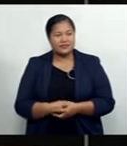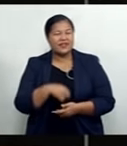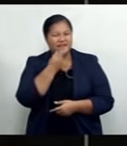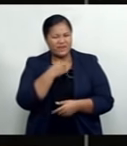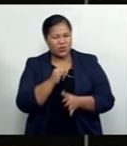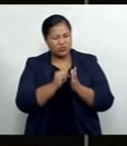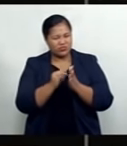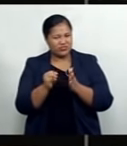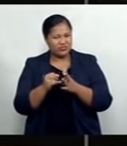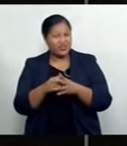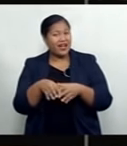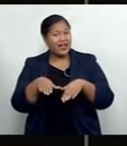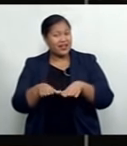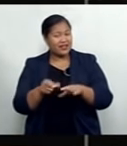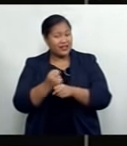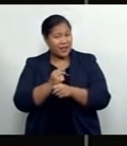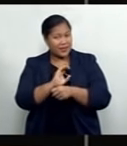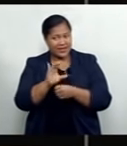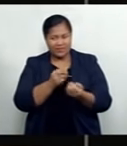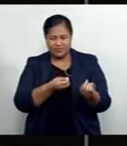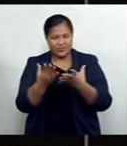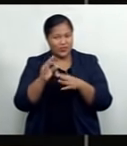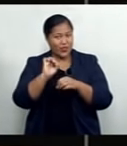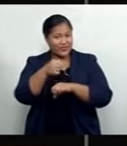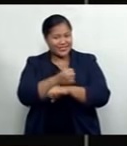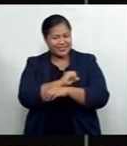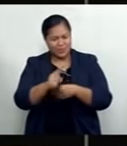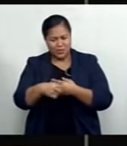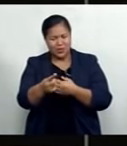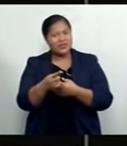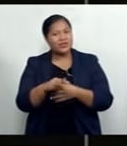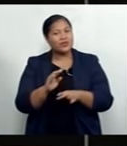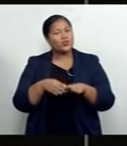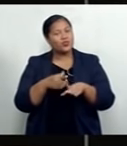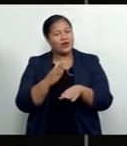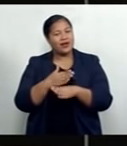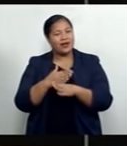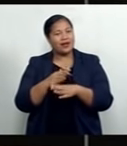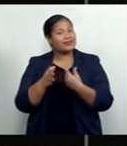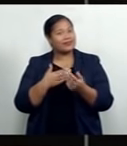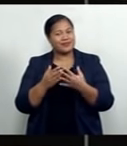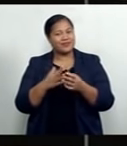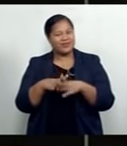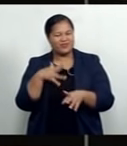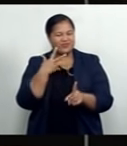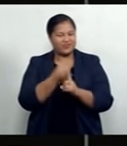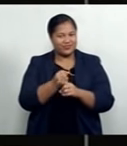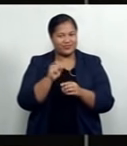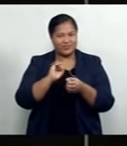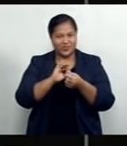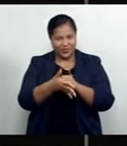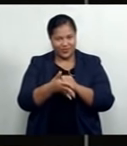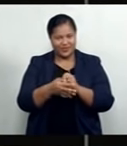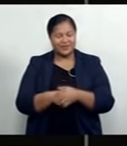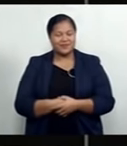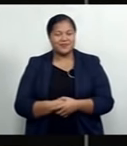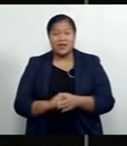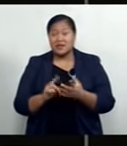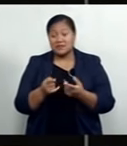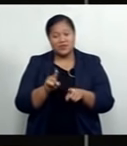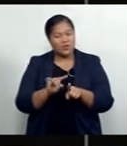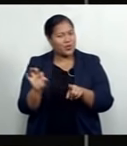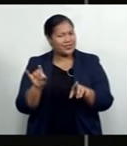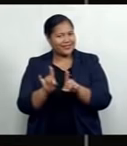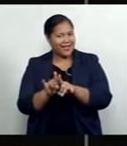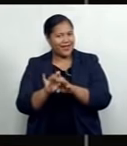manufacturing companies that supply overseas markets continue to flourish despite the impact of COVID-19. However, this is not the same for the